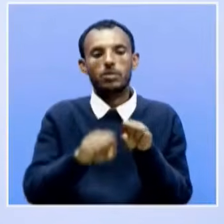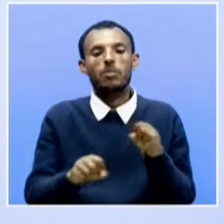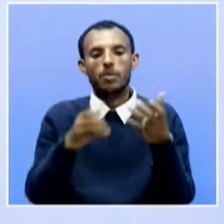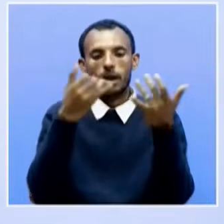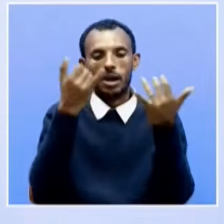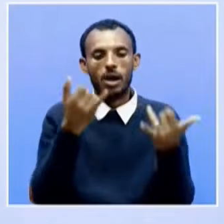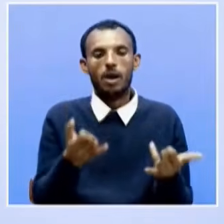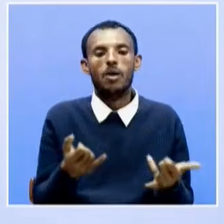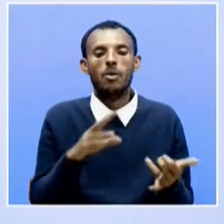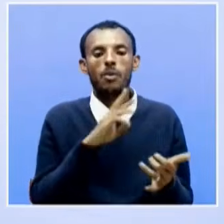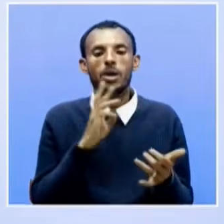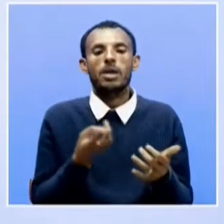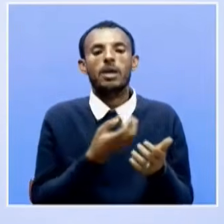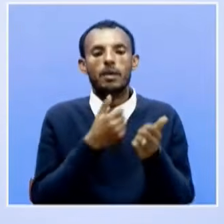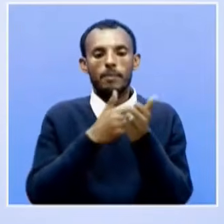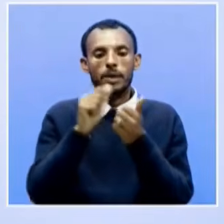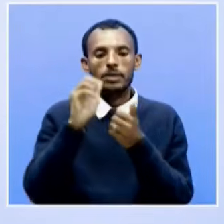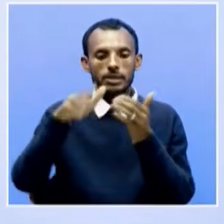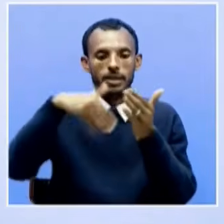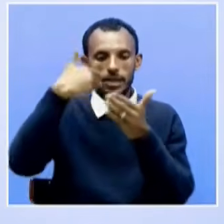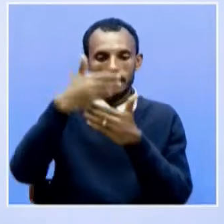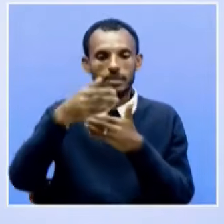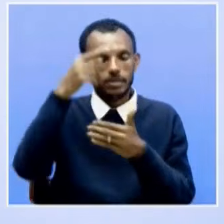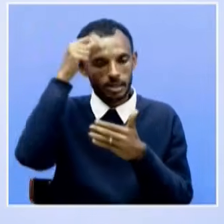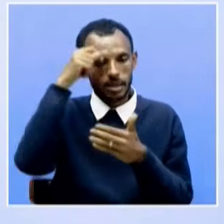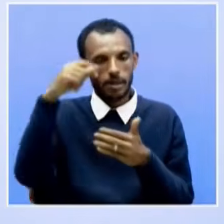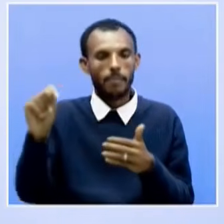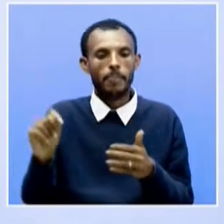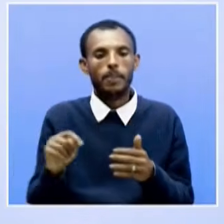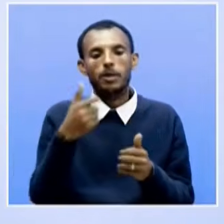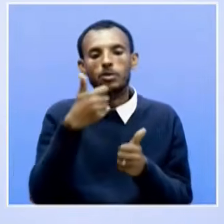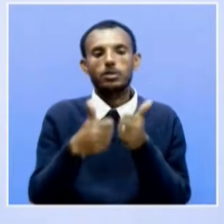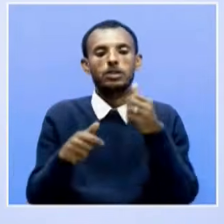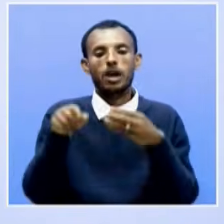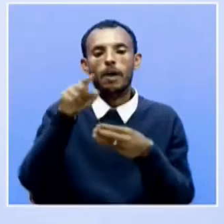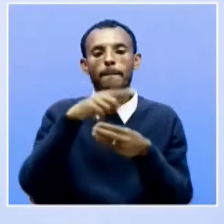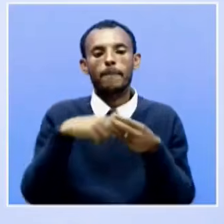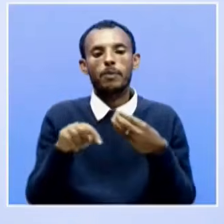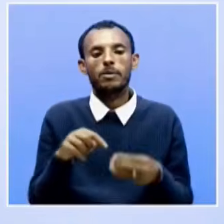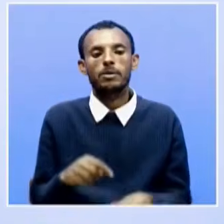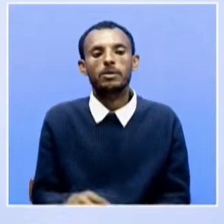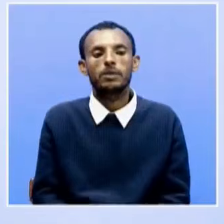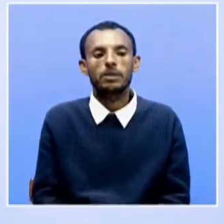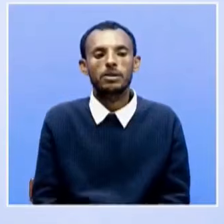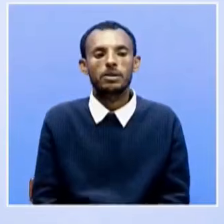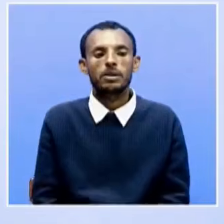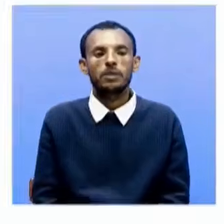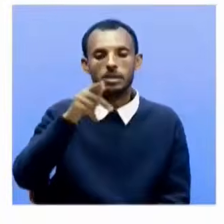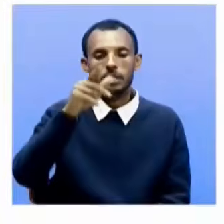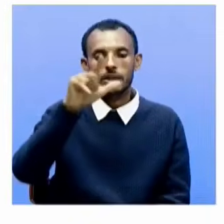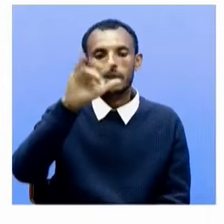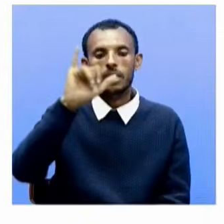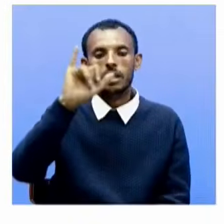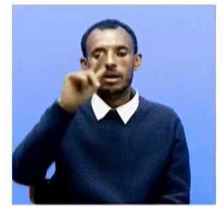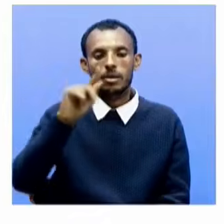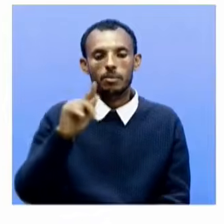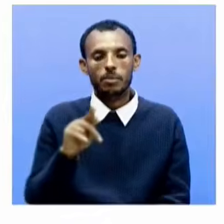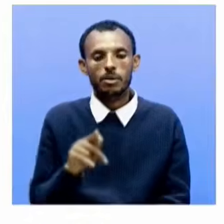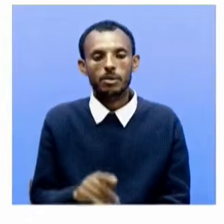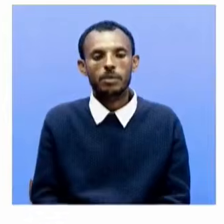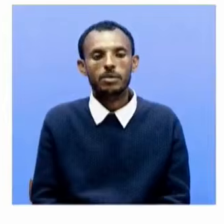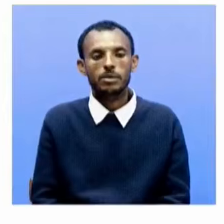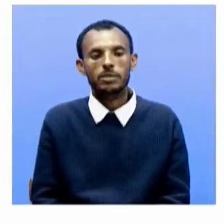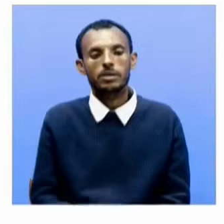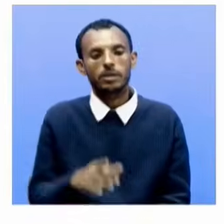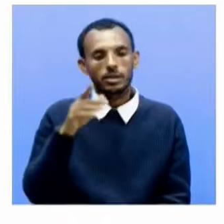now we proceed to the next theorem, which is about cyclic quadrilateral. Okay,